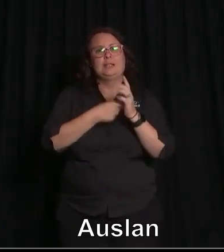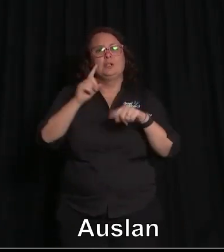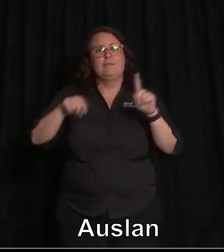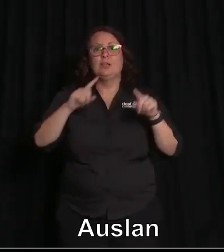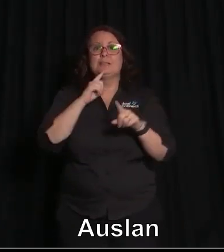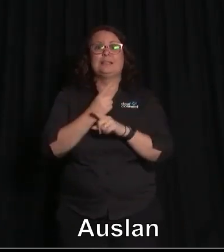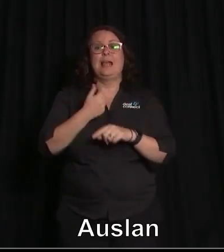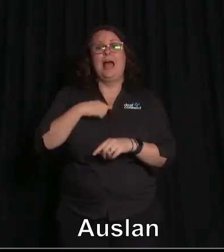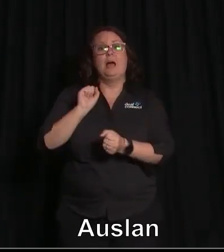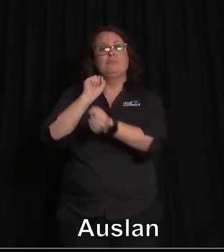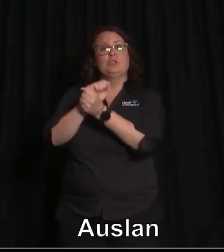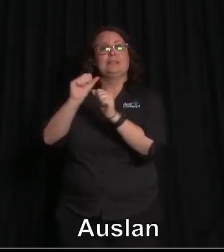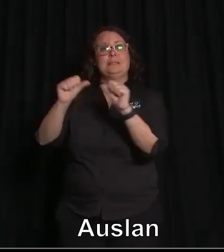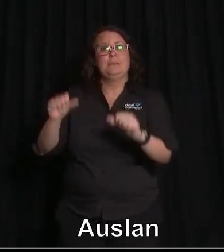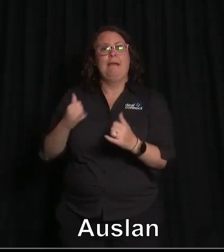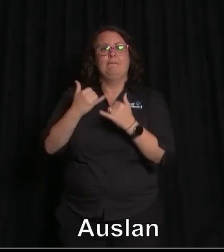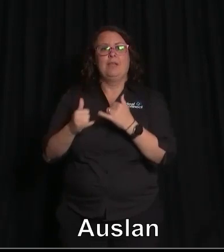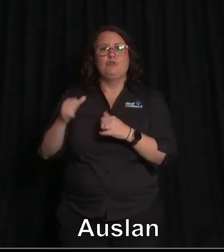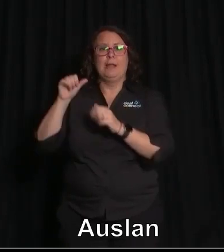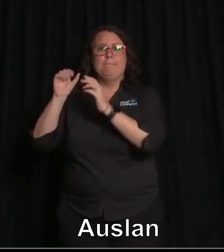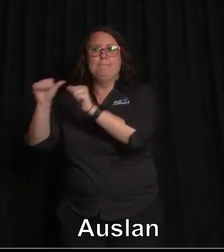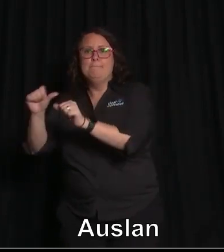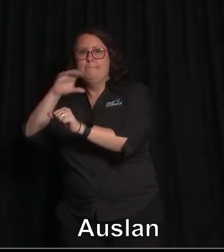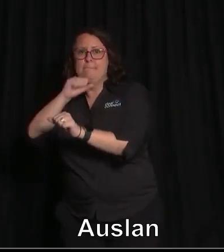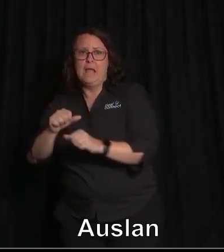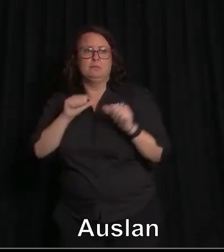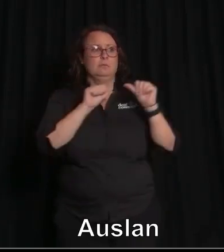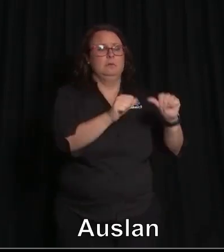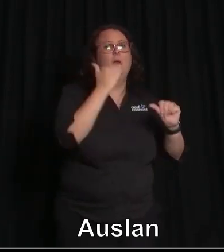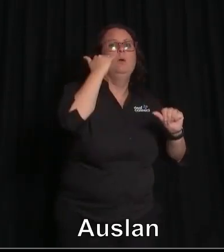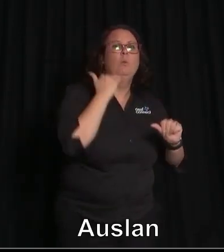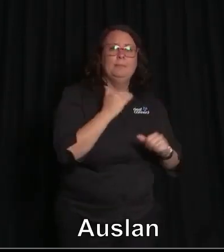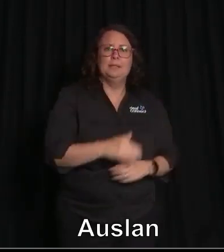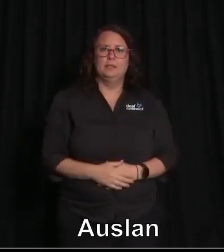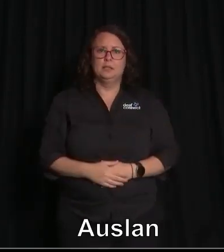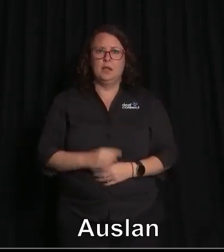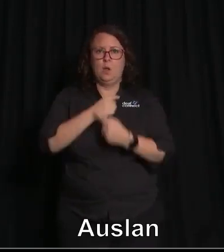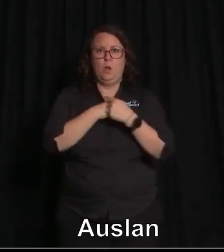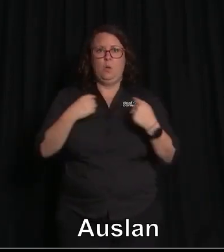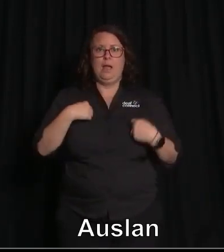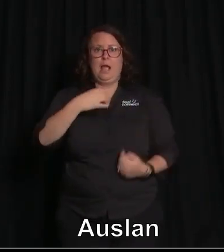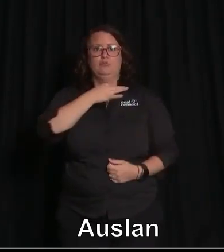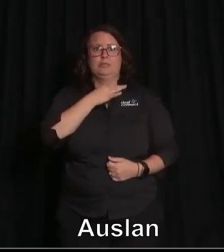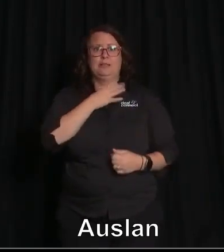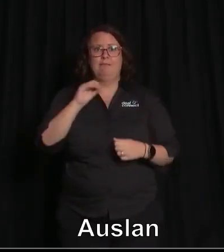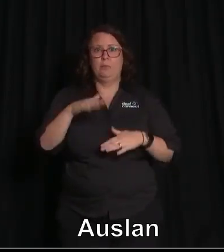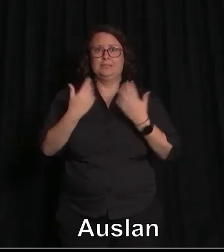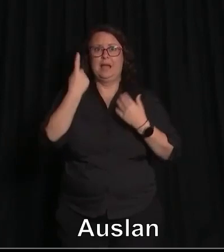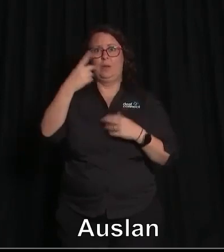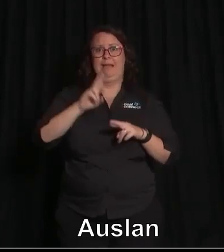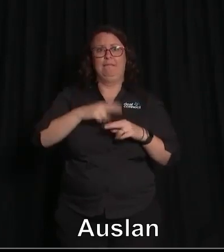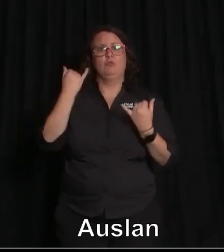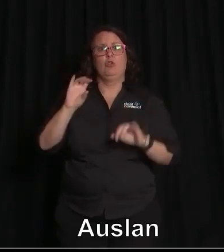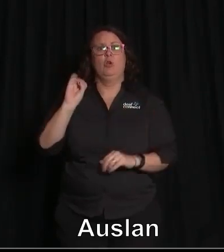prison systems are very binary. Prisons for men and prisons for women. We are in danger from day one if we ever end